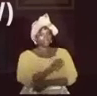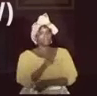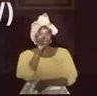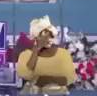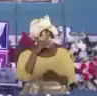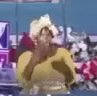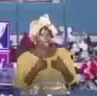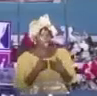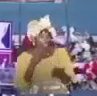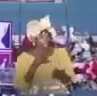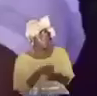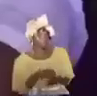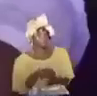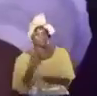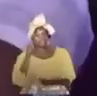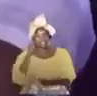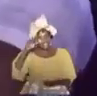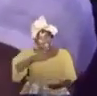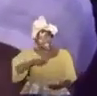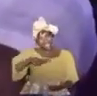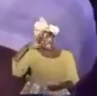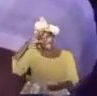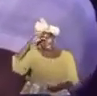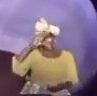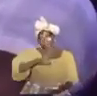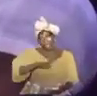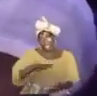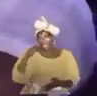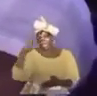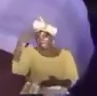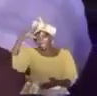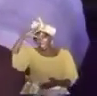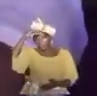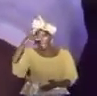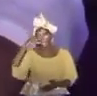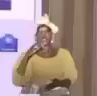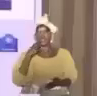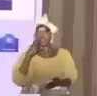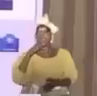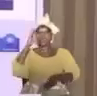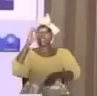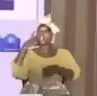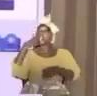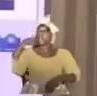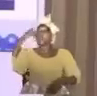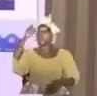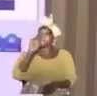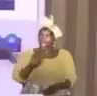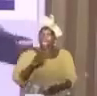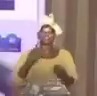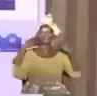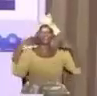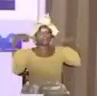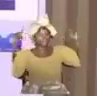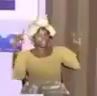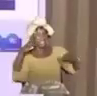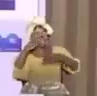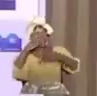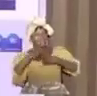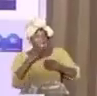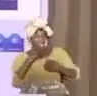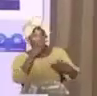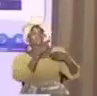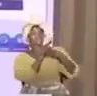have it. Ladies and gentlemen, the men who will command exploits in their world and find rest,